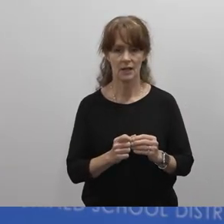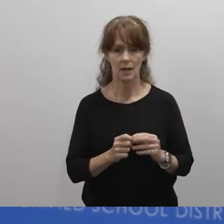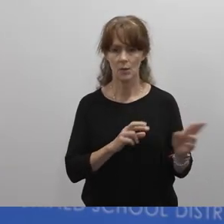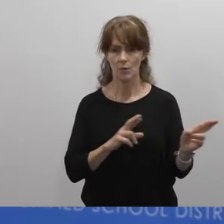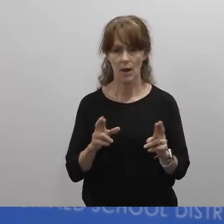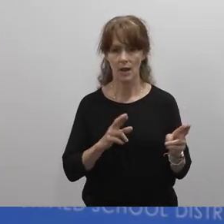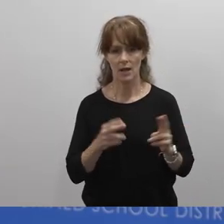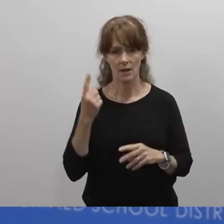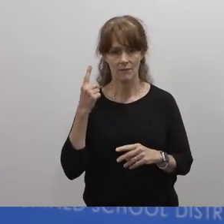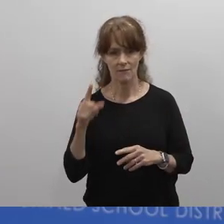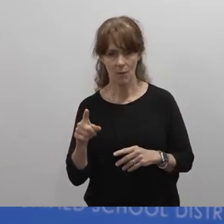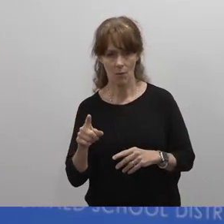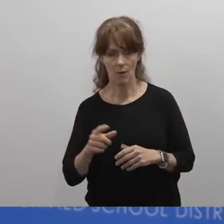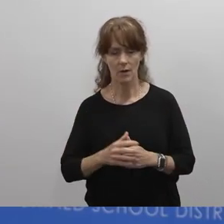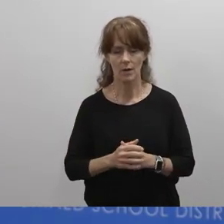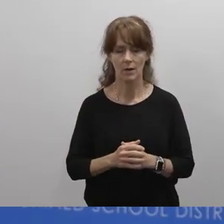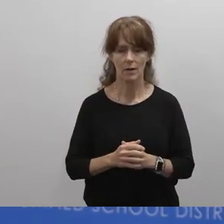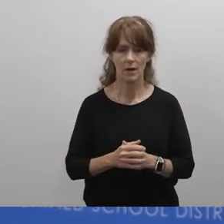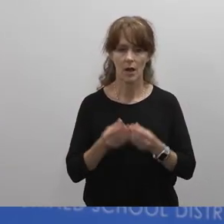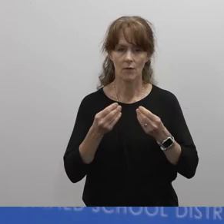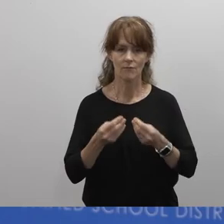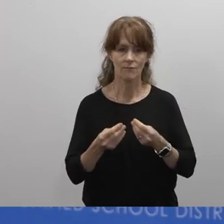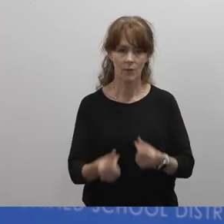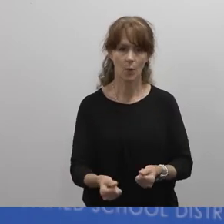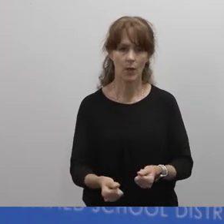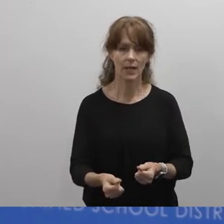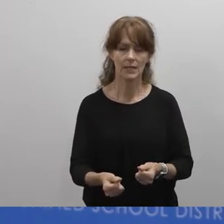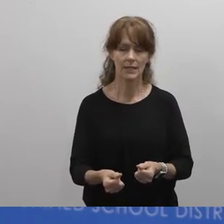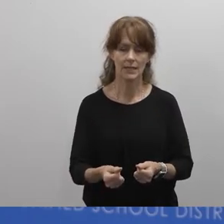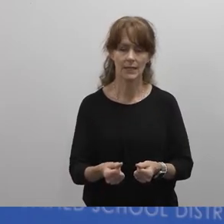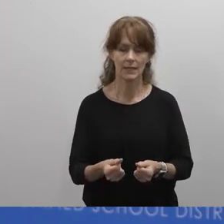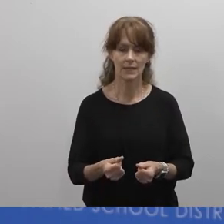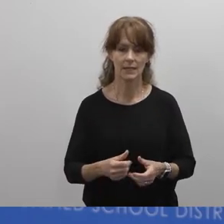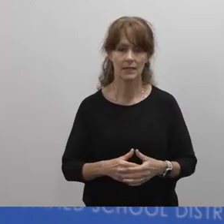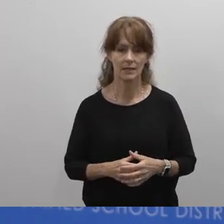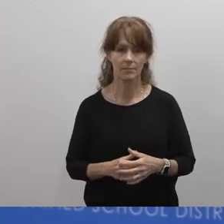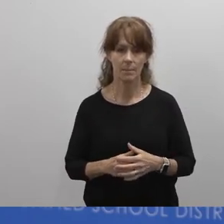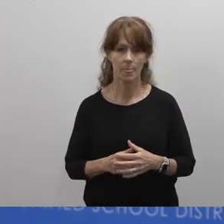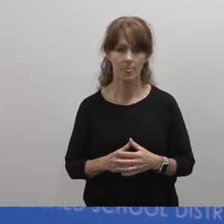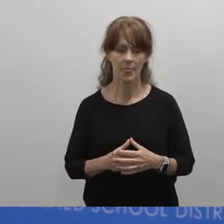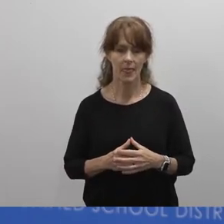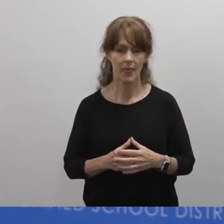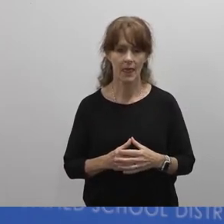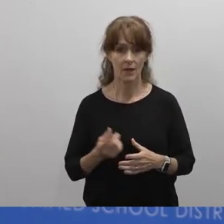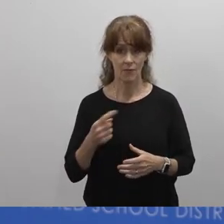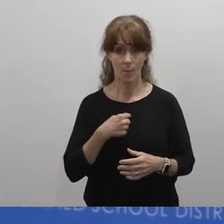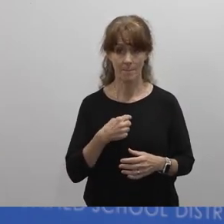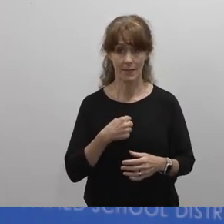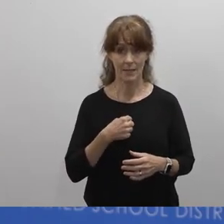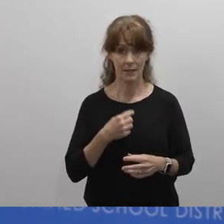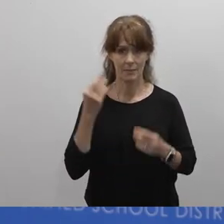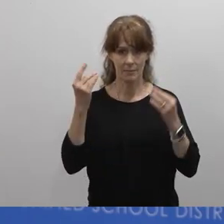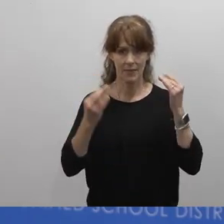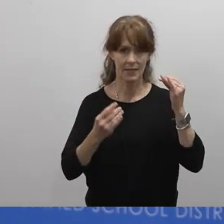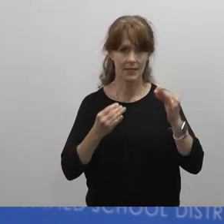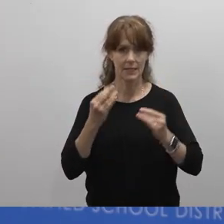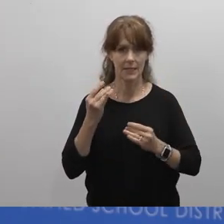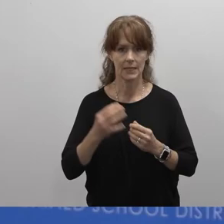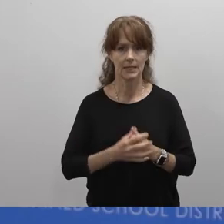ready for, being fluent in. So to me, that's how I'm thinking about